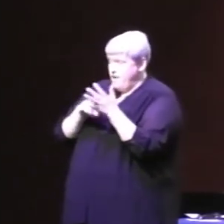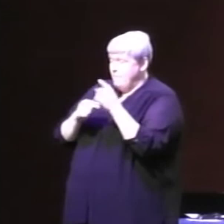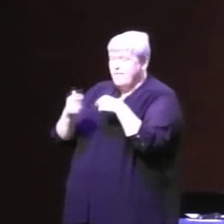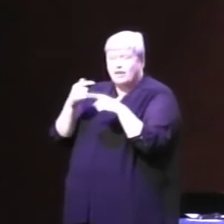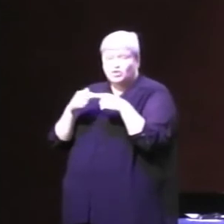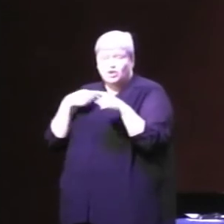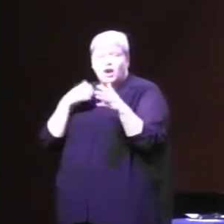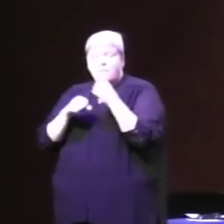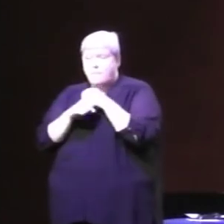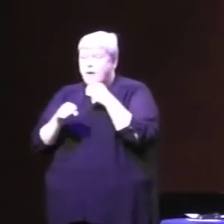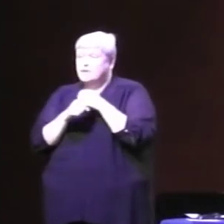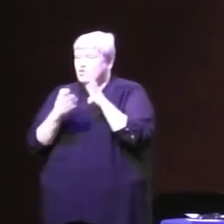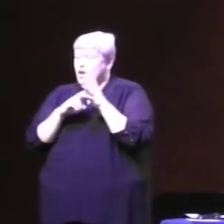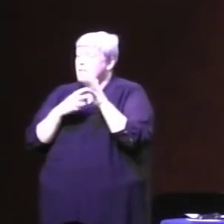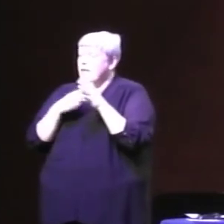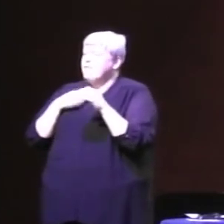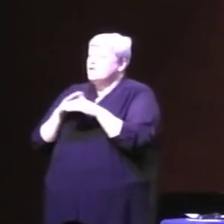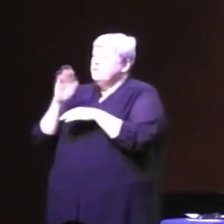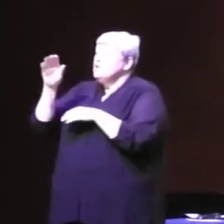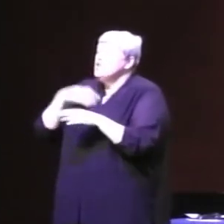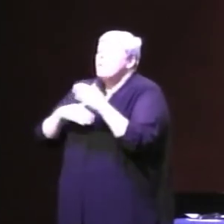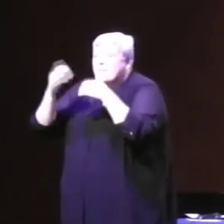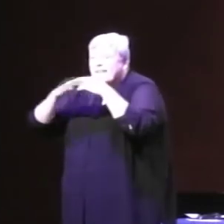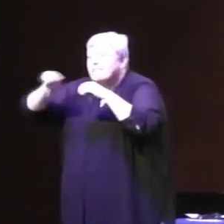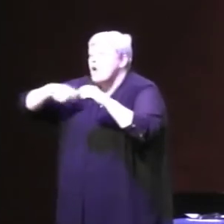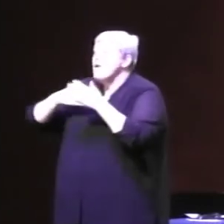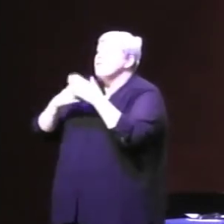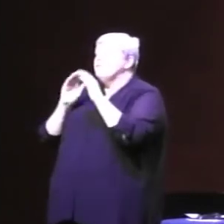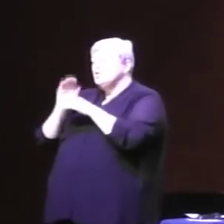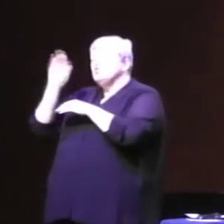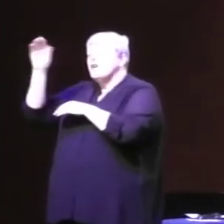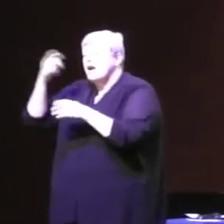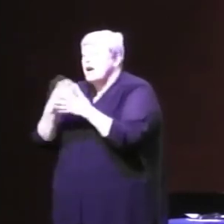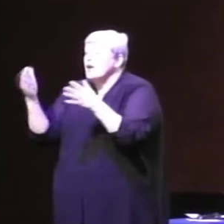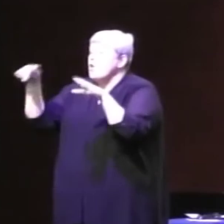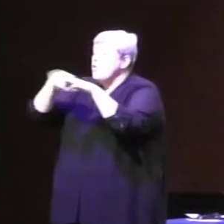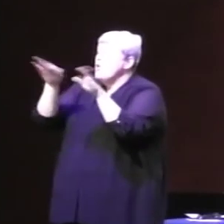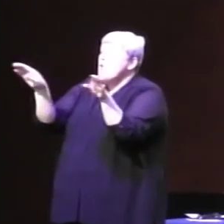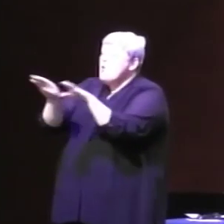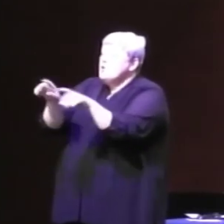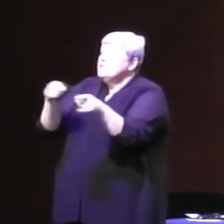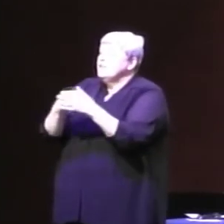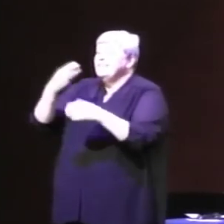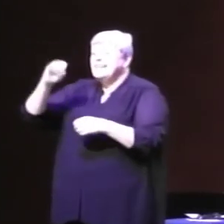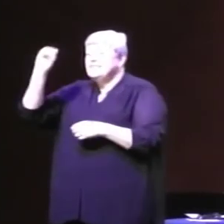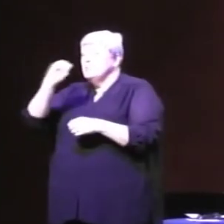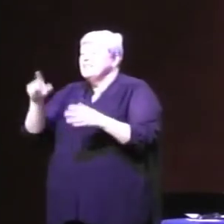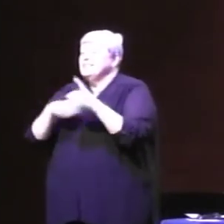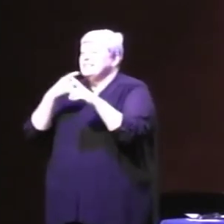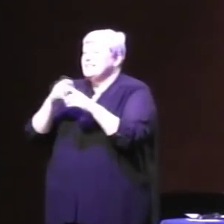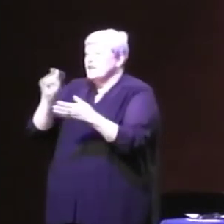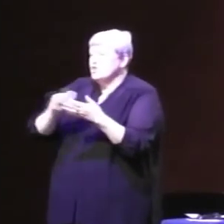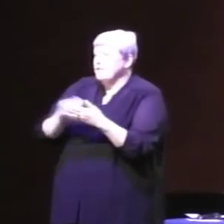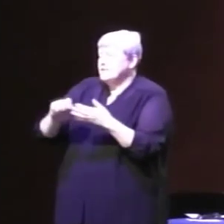plan for the future, ironically called Building Our Future, which includes the closure of 90% of tax offices across Scotland and the